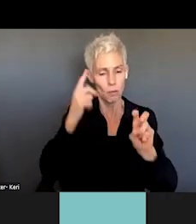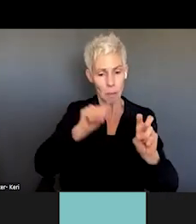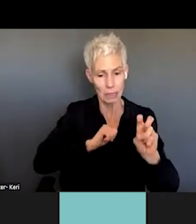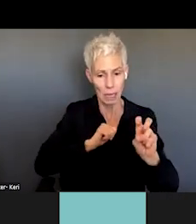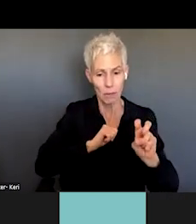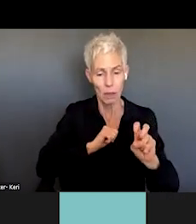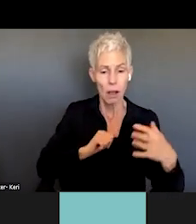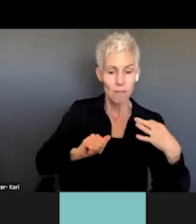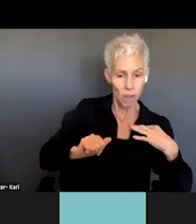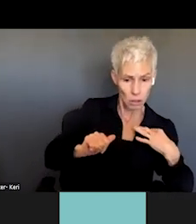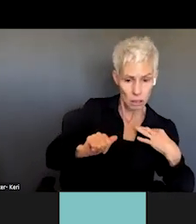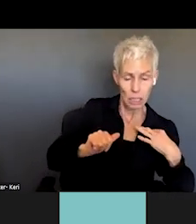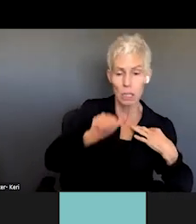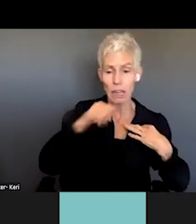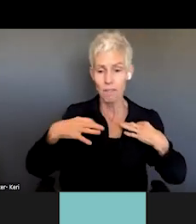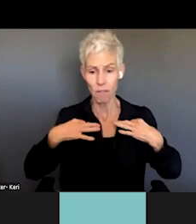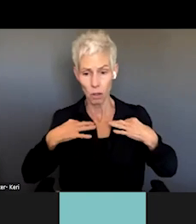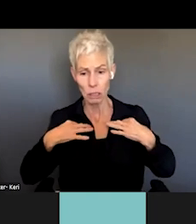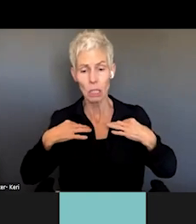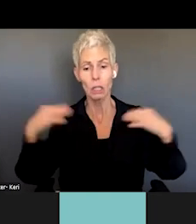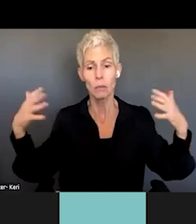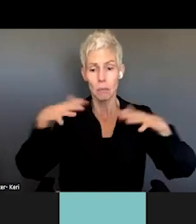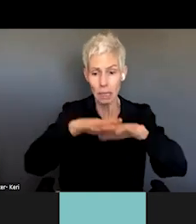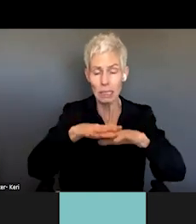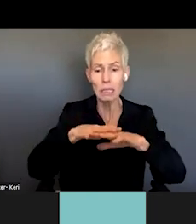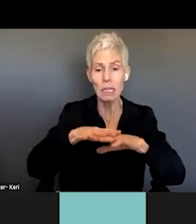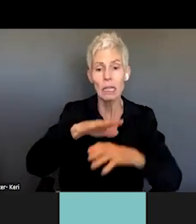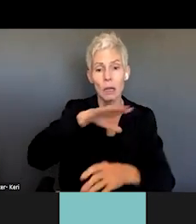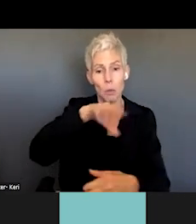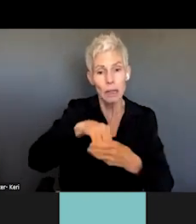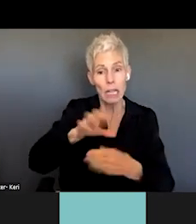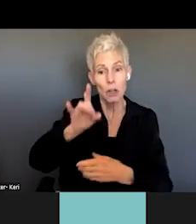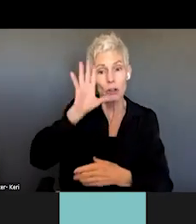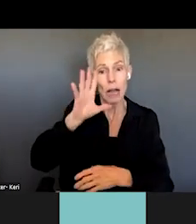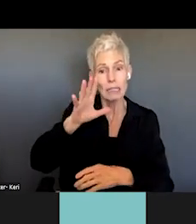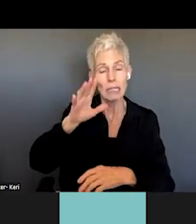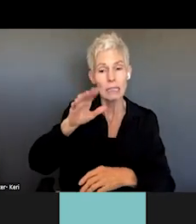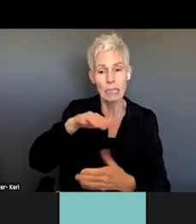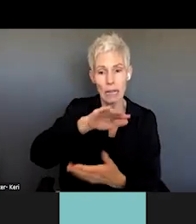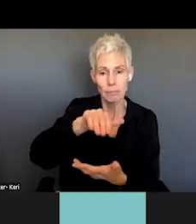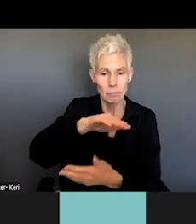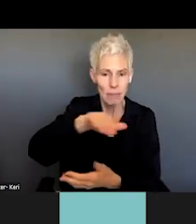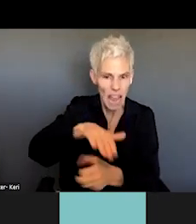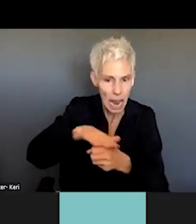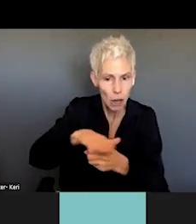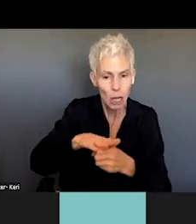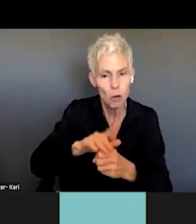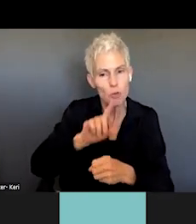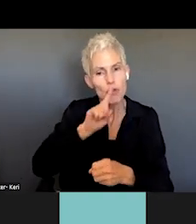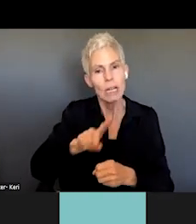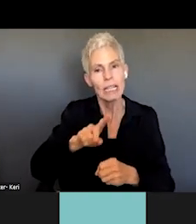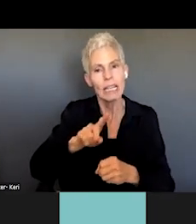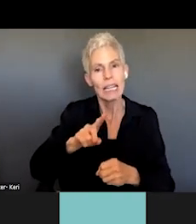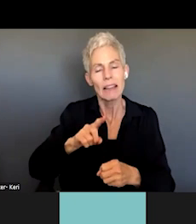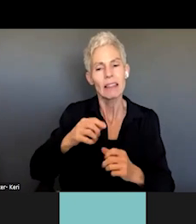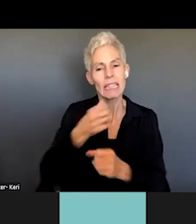voluntary and involuntary individuals into crisis facilities really compromises the therapeutic environment because it does increase the safety